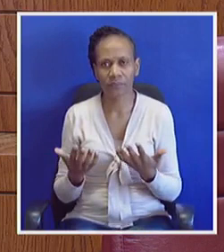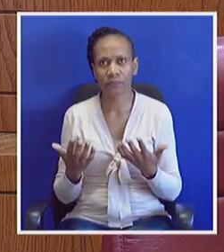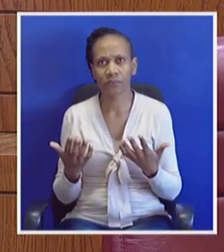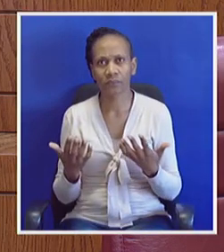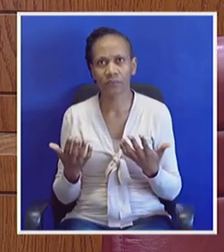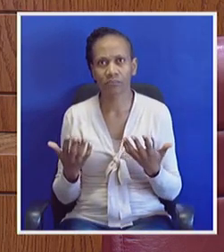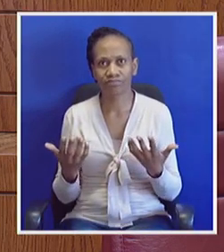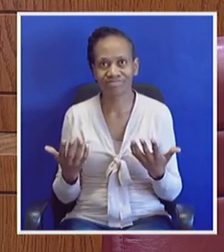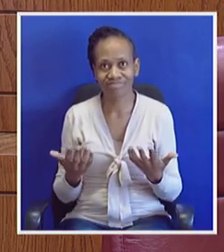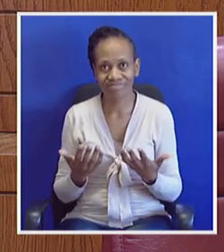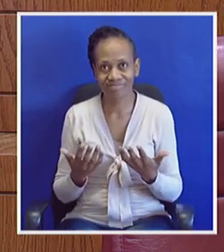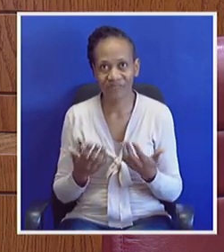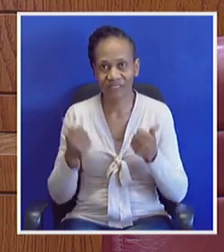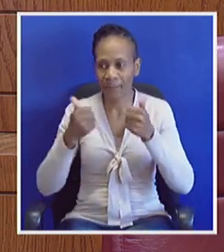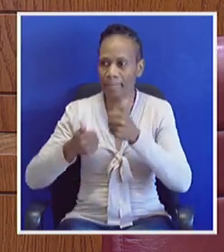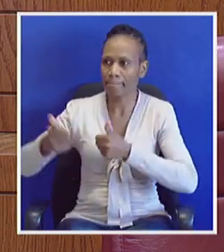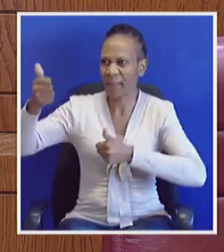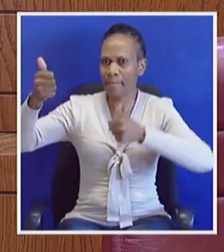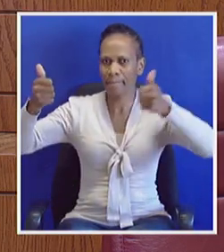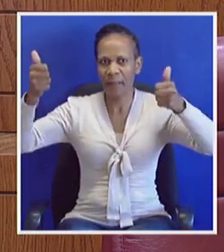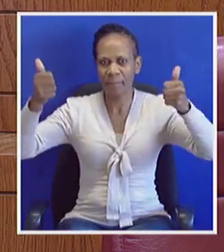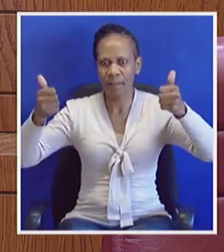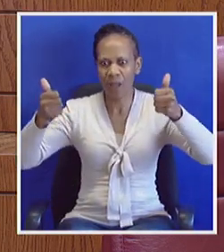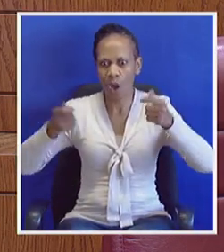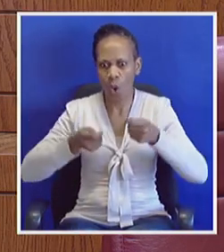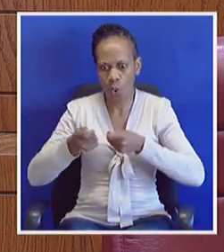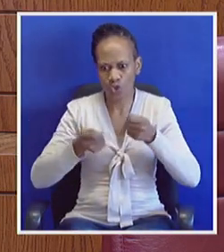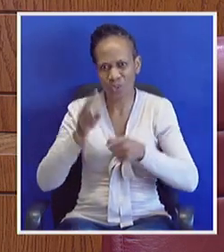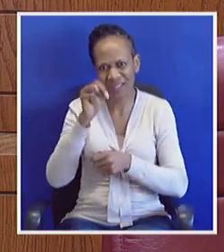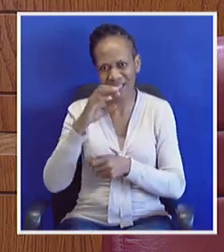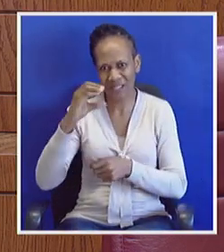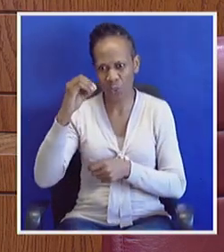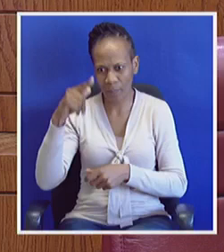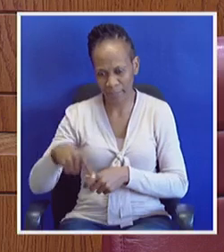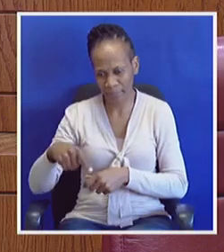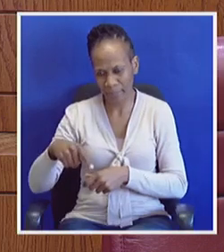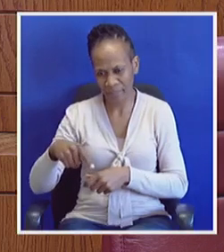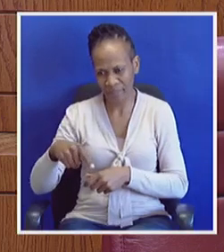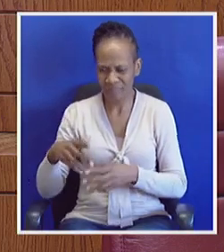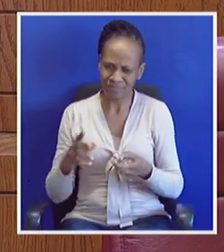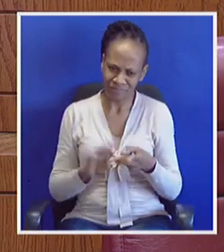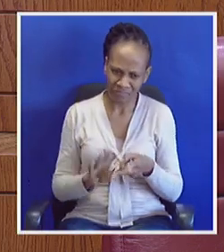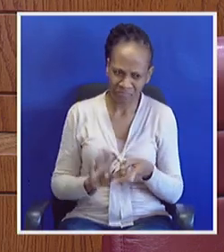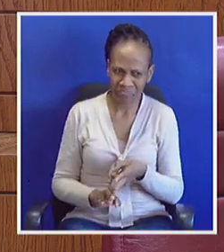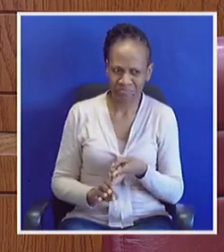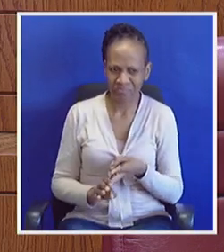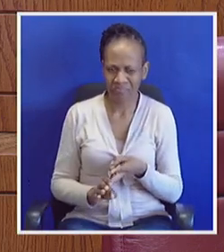the presiding officers are running this house and making it to